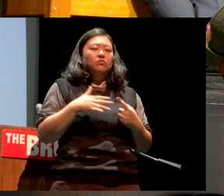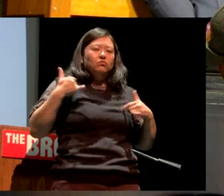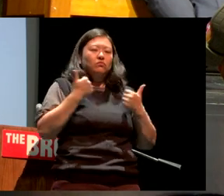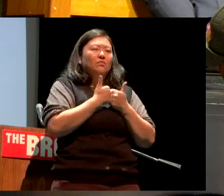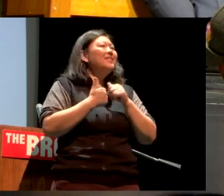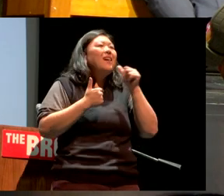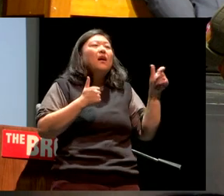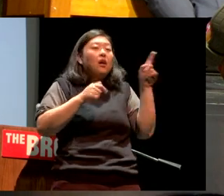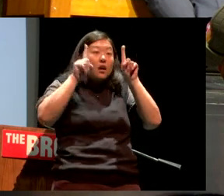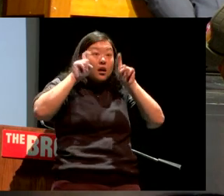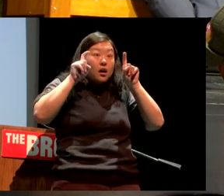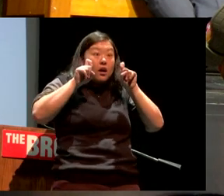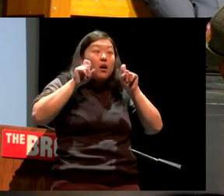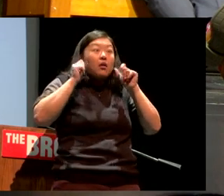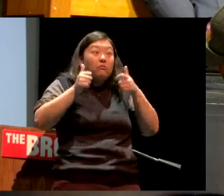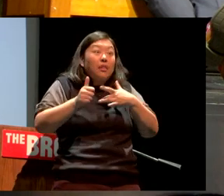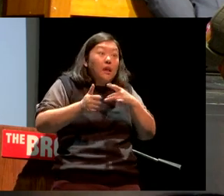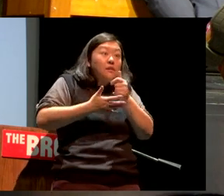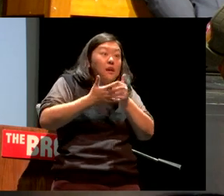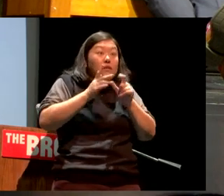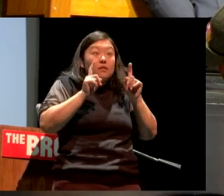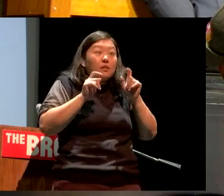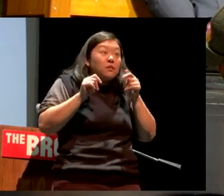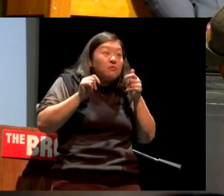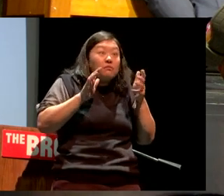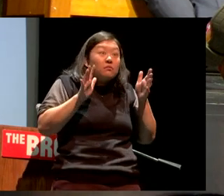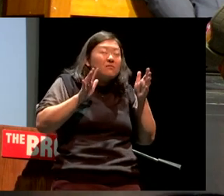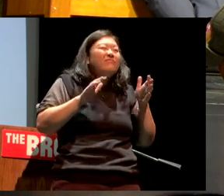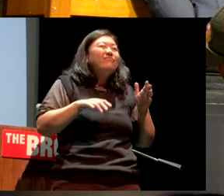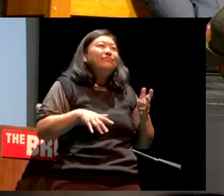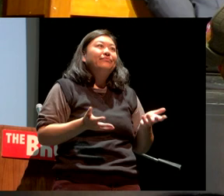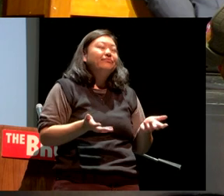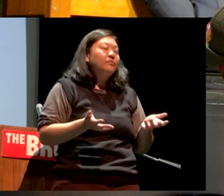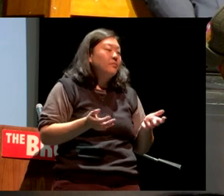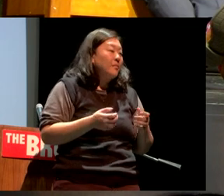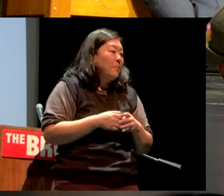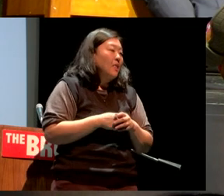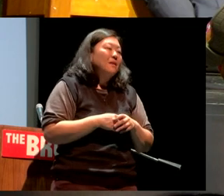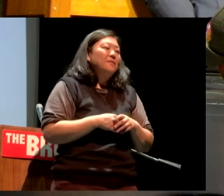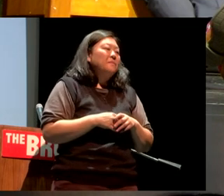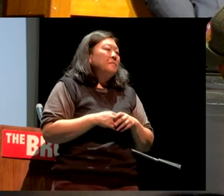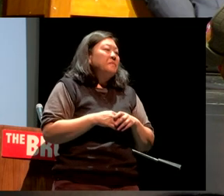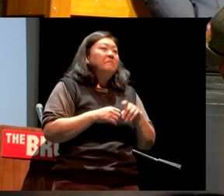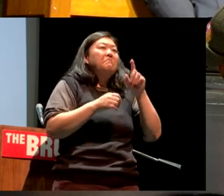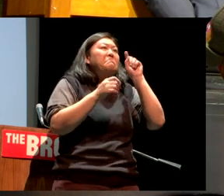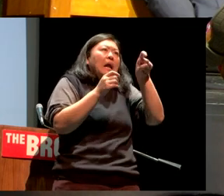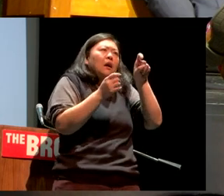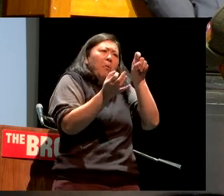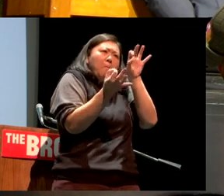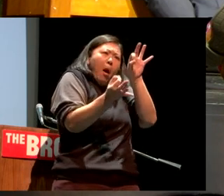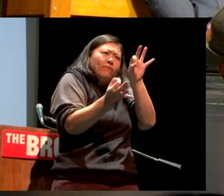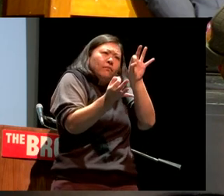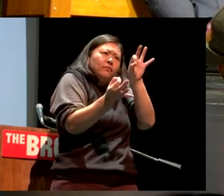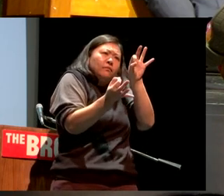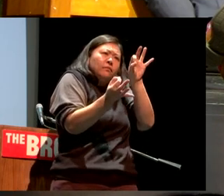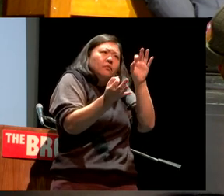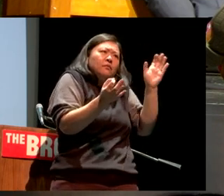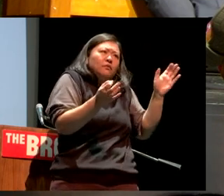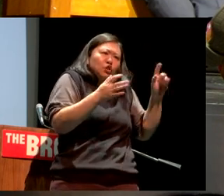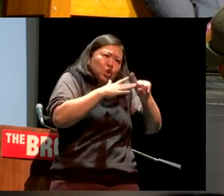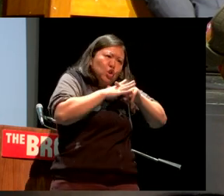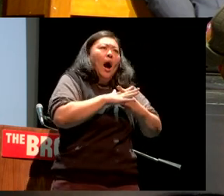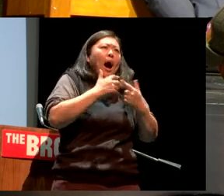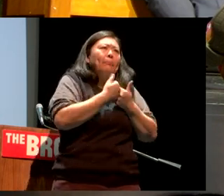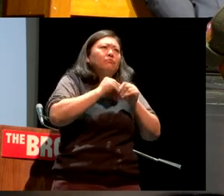change. And as well, because it's new to a lot of people, you have always have resistance towards the unknown. And me, I love the fact that